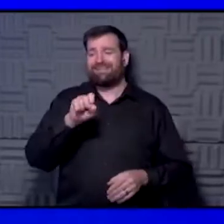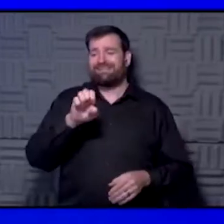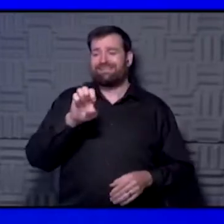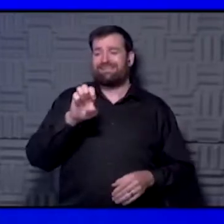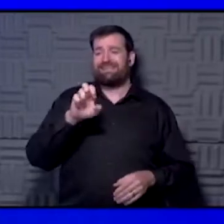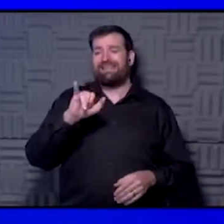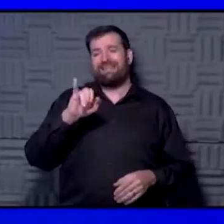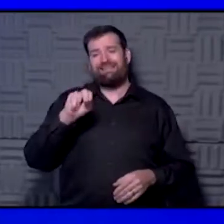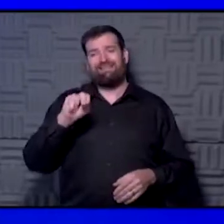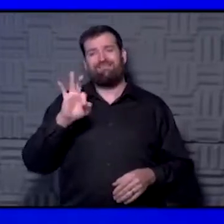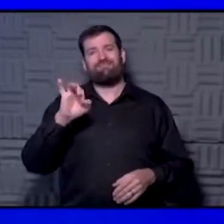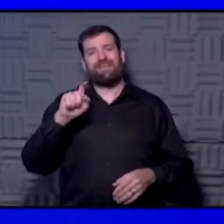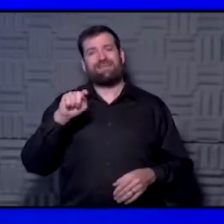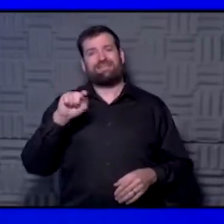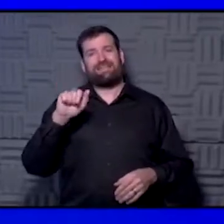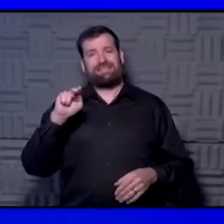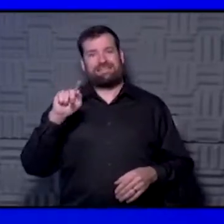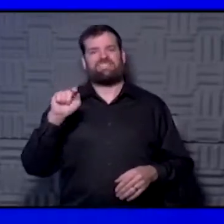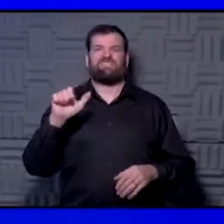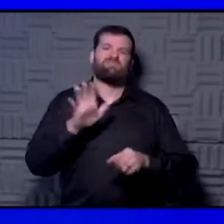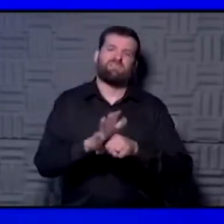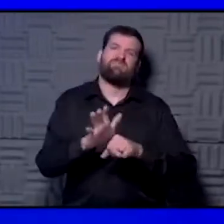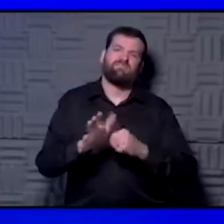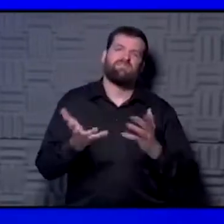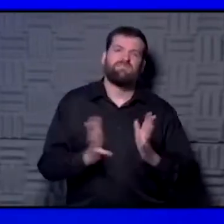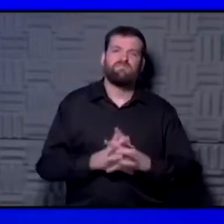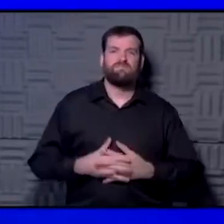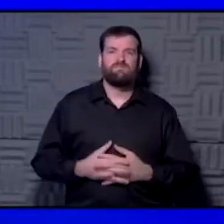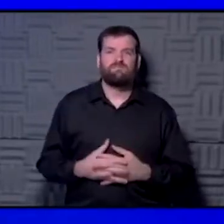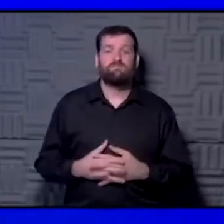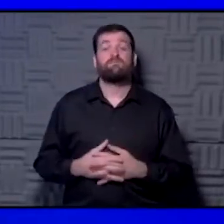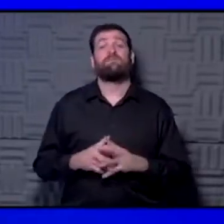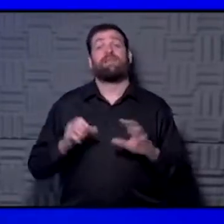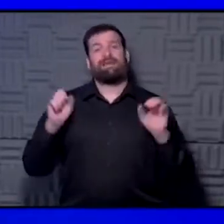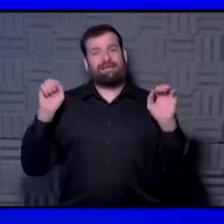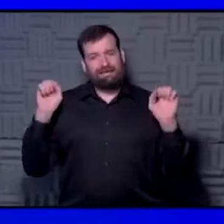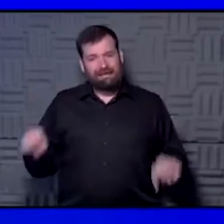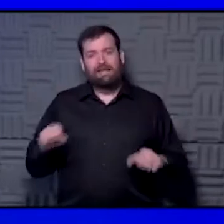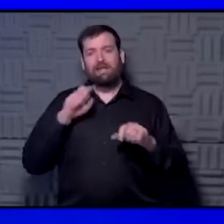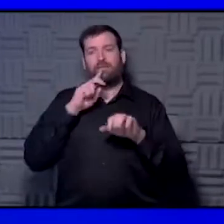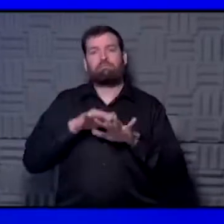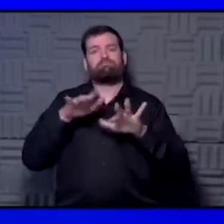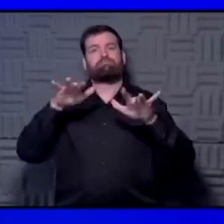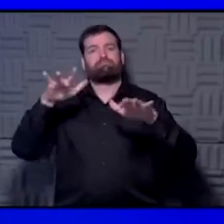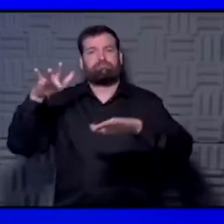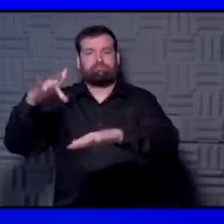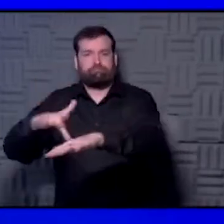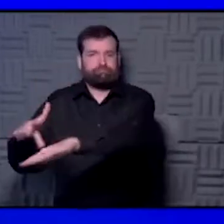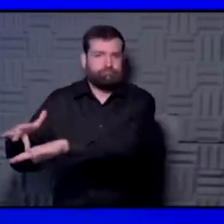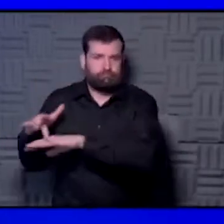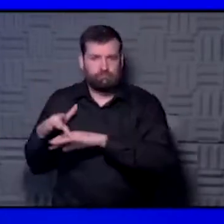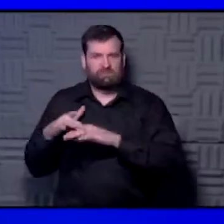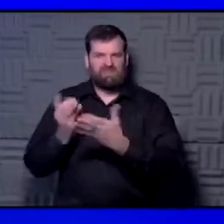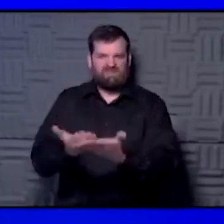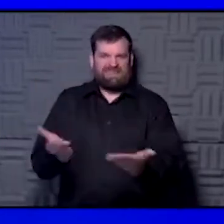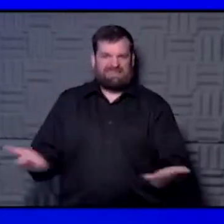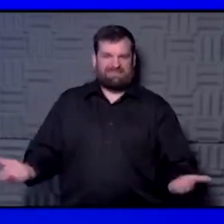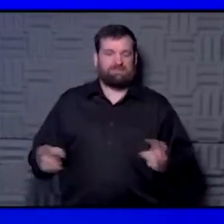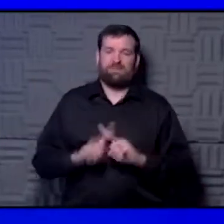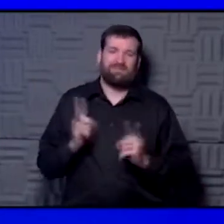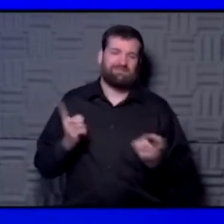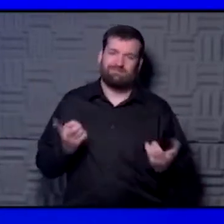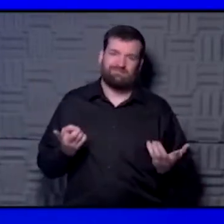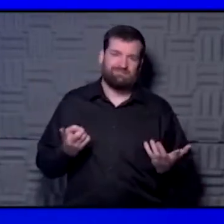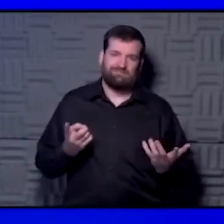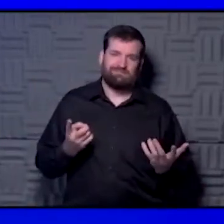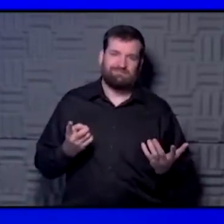just as Amanda said, are good enough. It can land on surfaces, it can be on fomites or inanimate objects, but it's